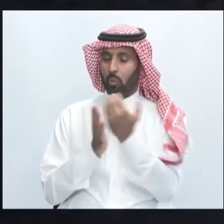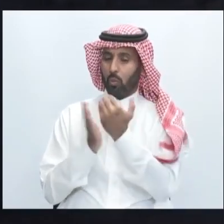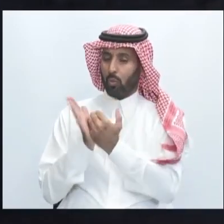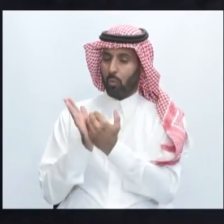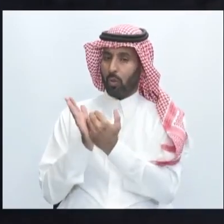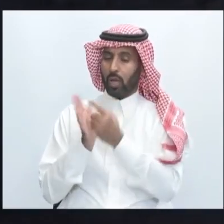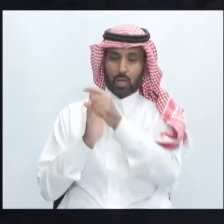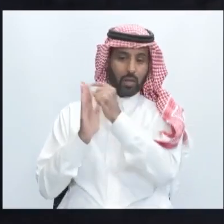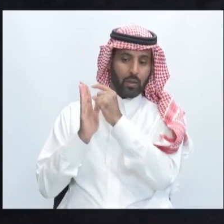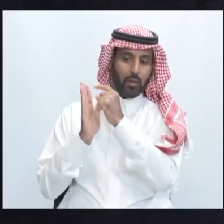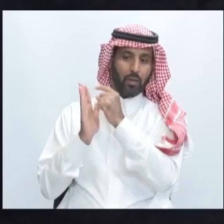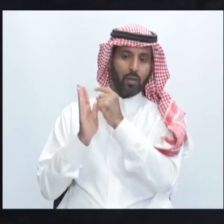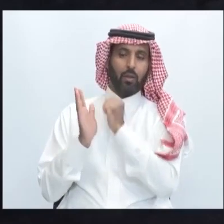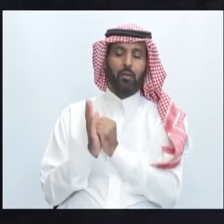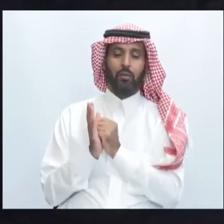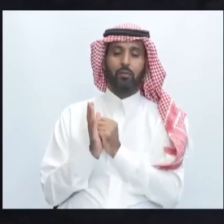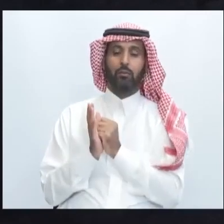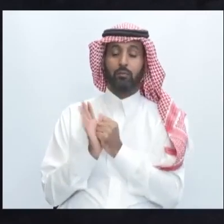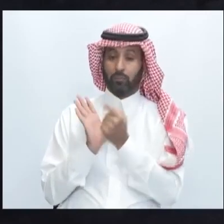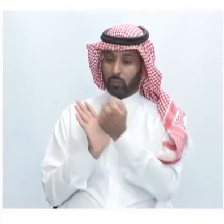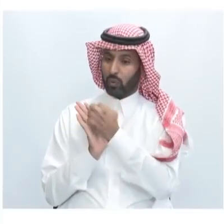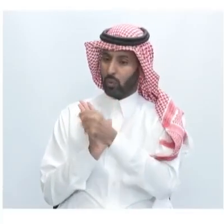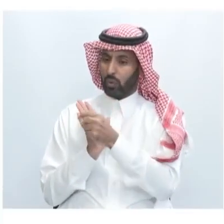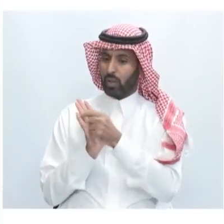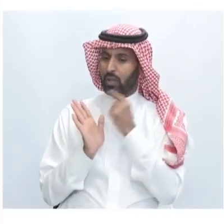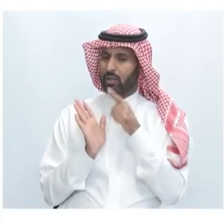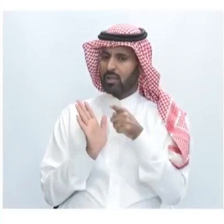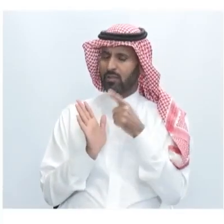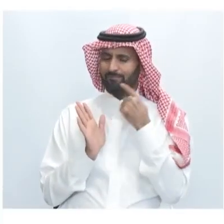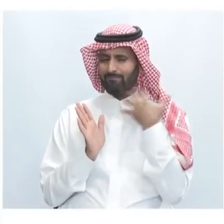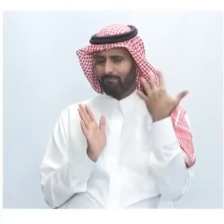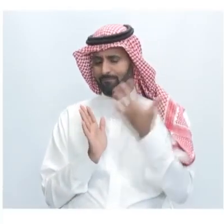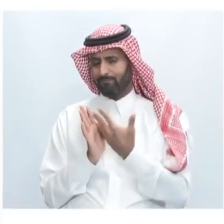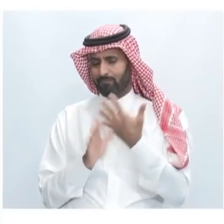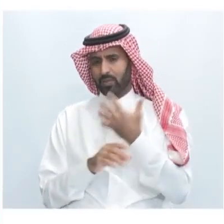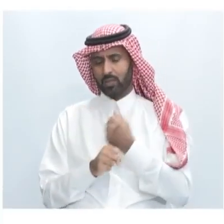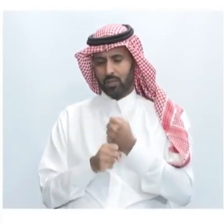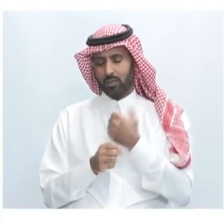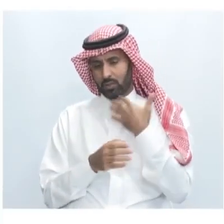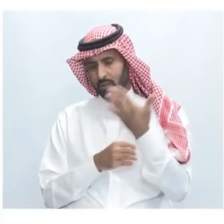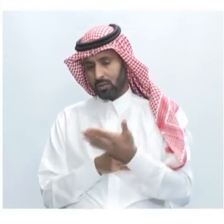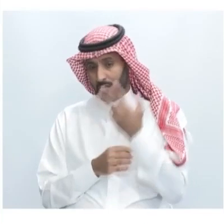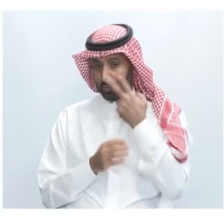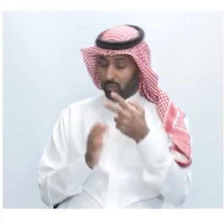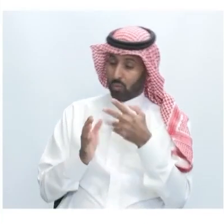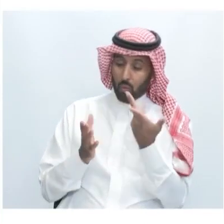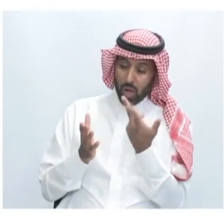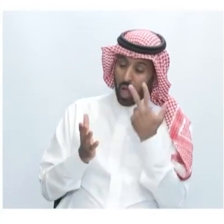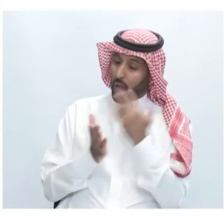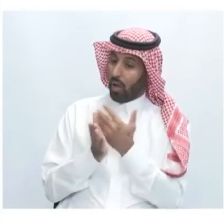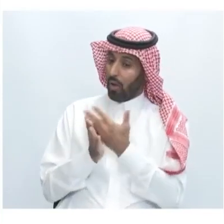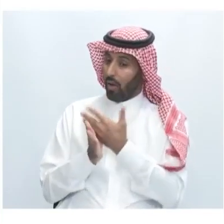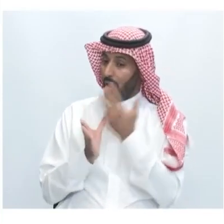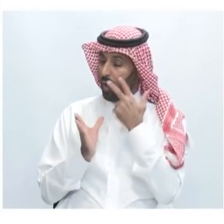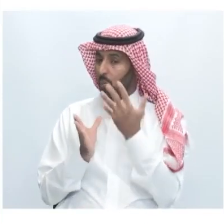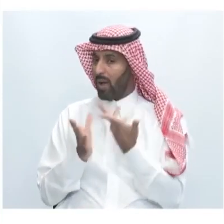The topic sentence. Yes, that's correct. Something unexpected happened. This has grabbed your attention. This sentence grabbed